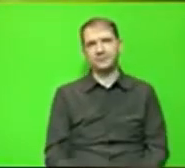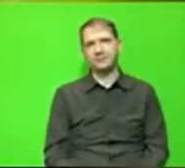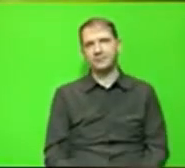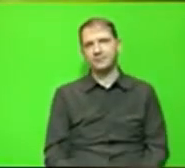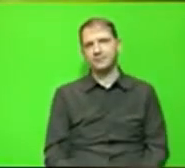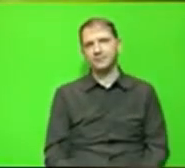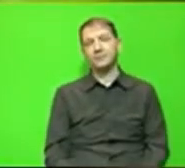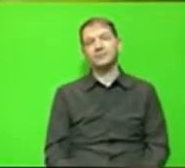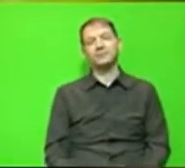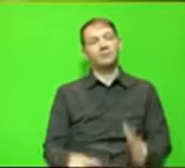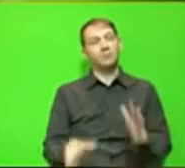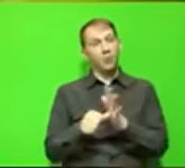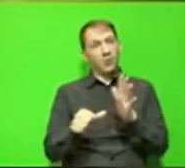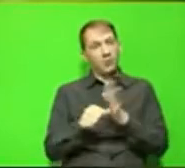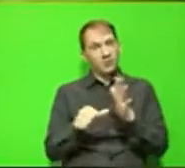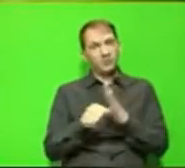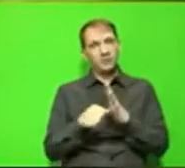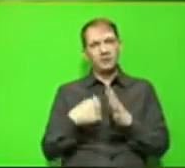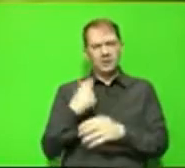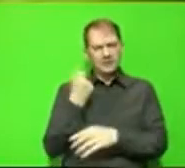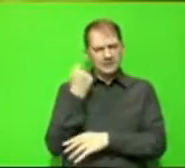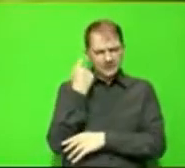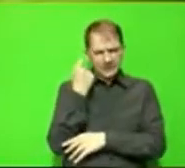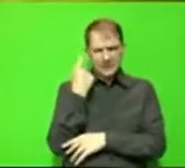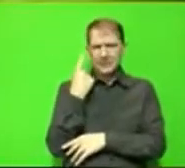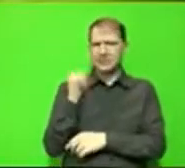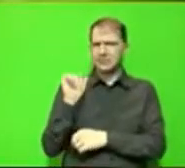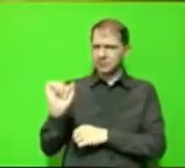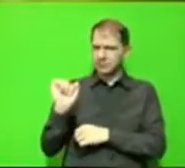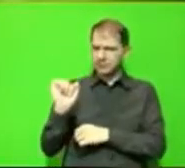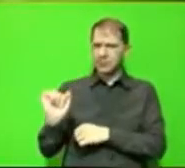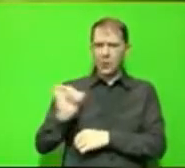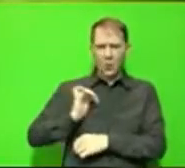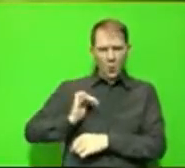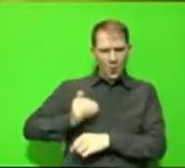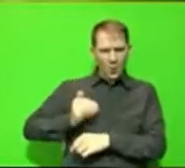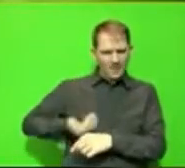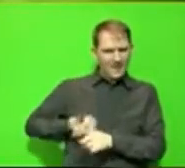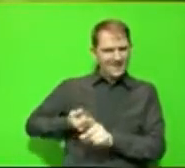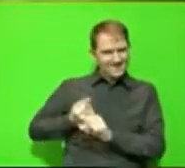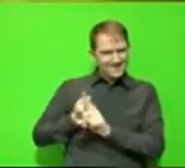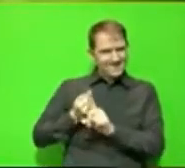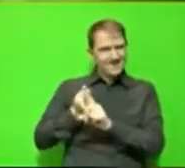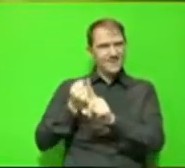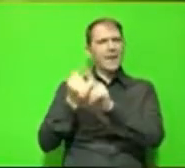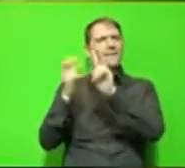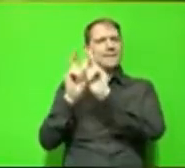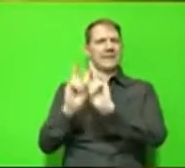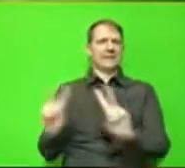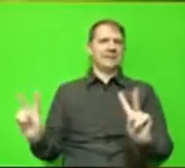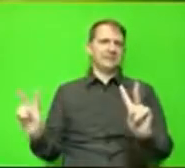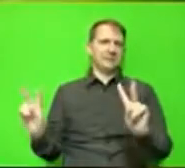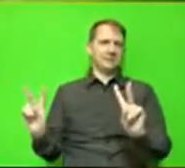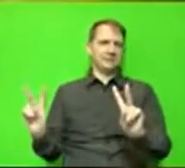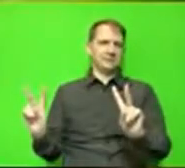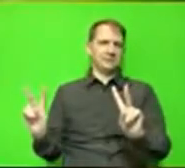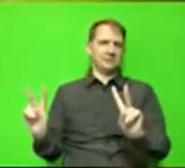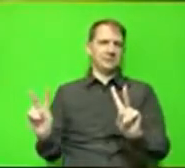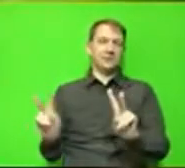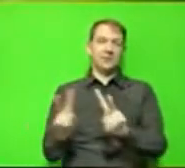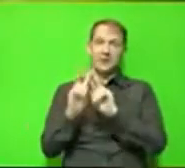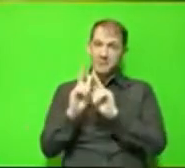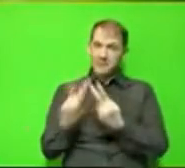foundations for sustainable peace and security. And as we demand peace, we must also demand that women are part